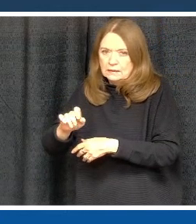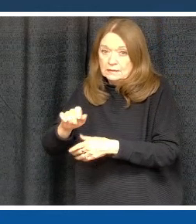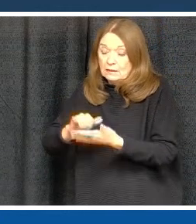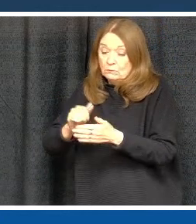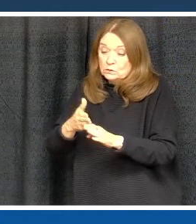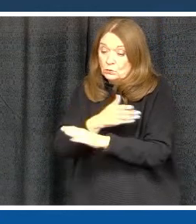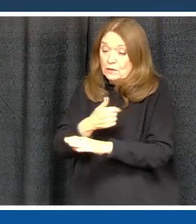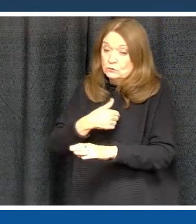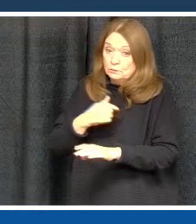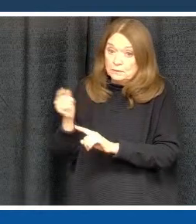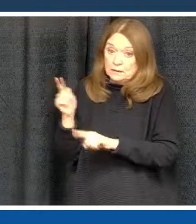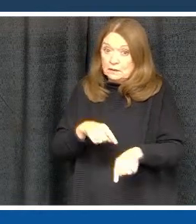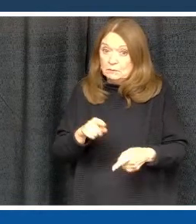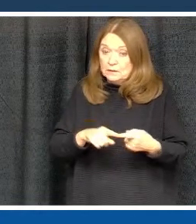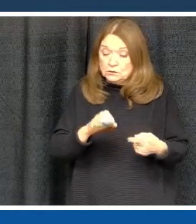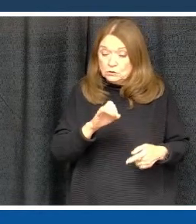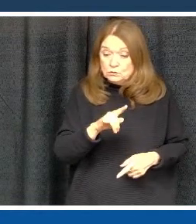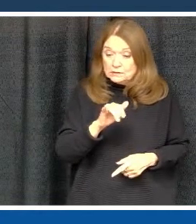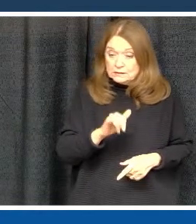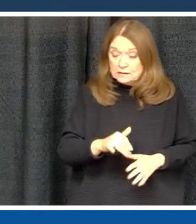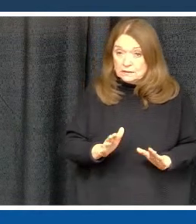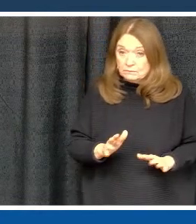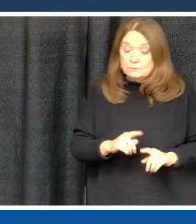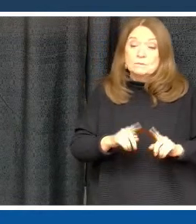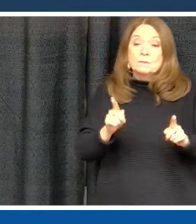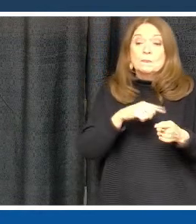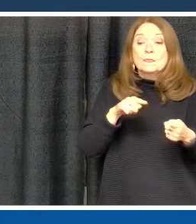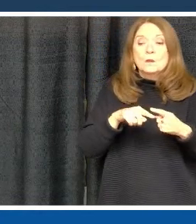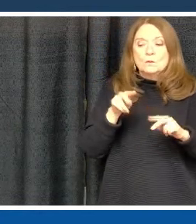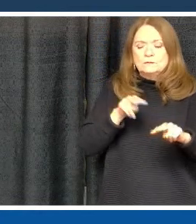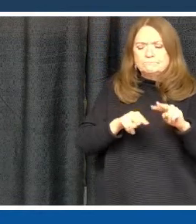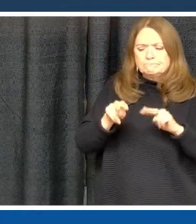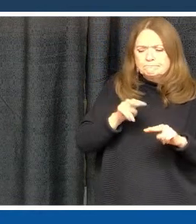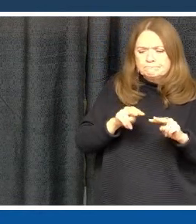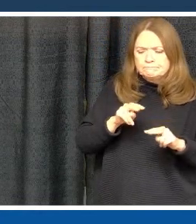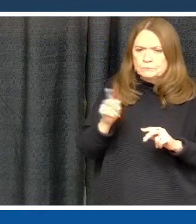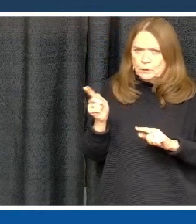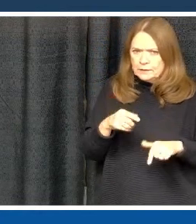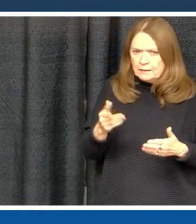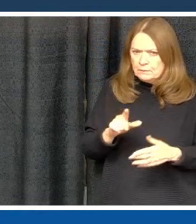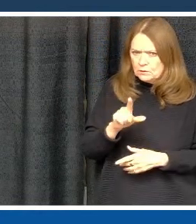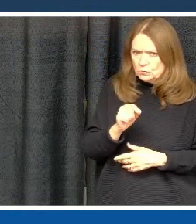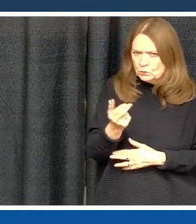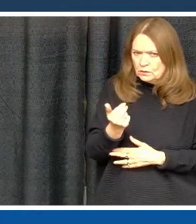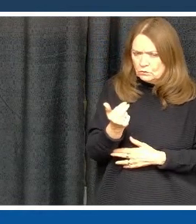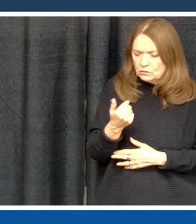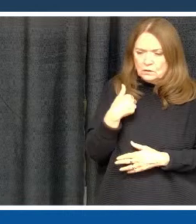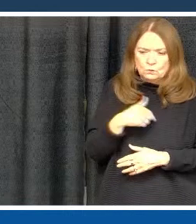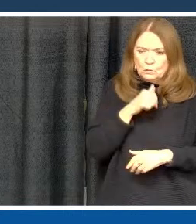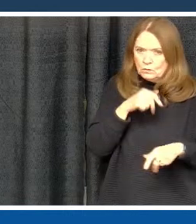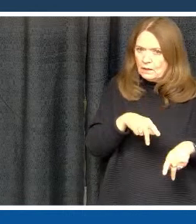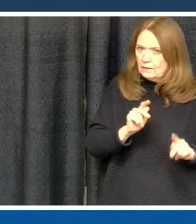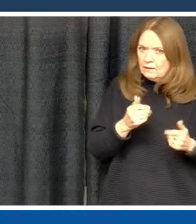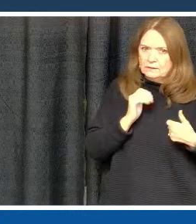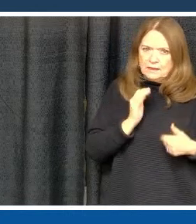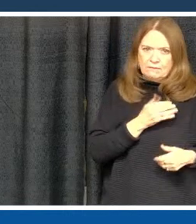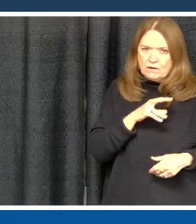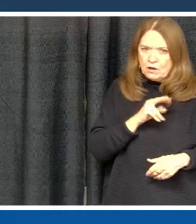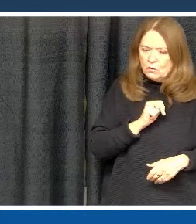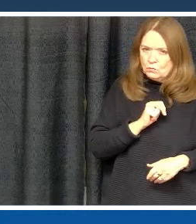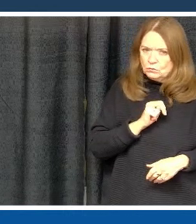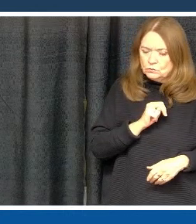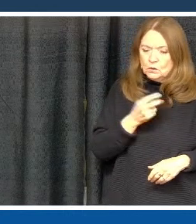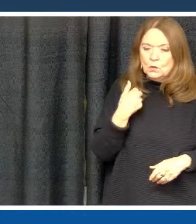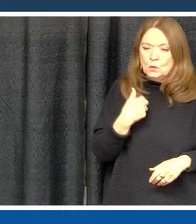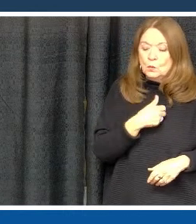me coming here to the city. But when I looked at it, when I came here in 2013, we were not allowed to have our own. We